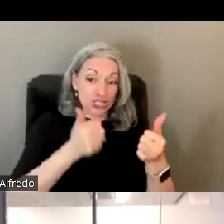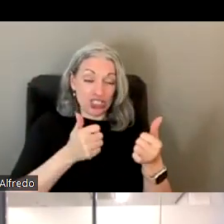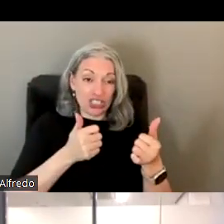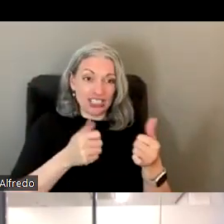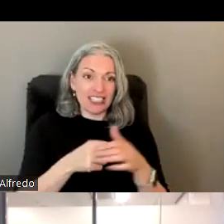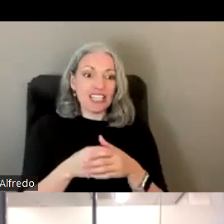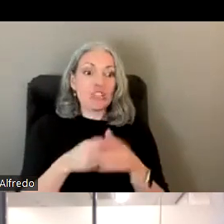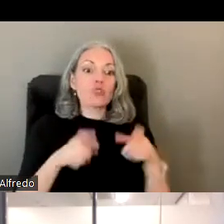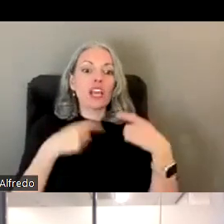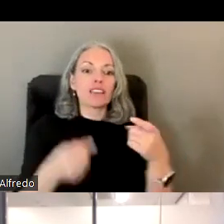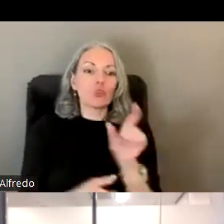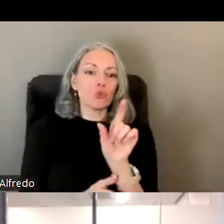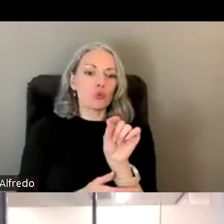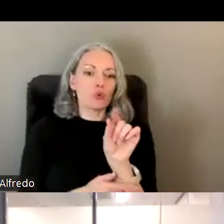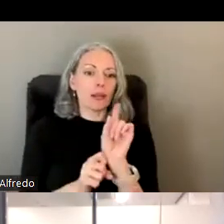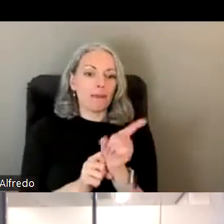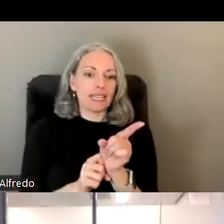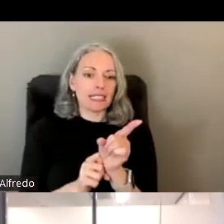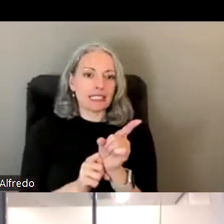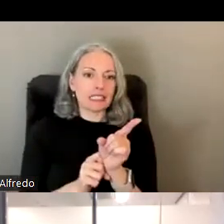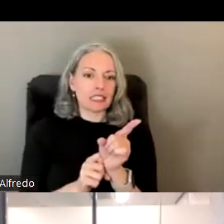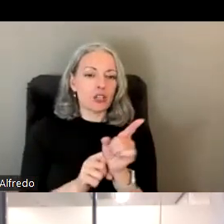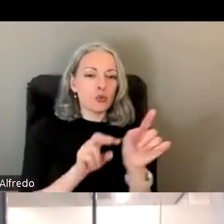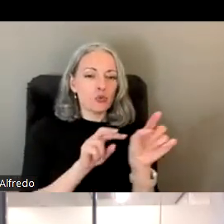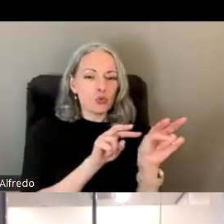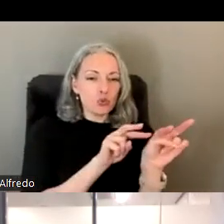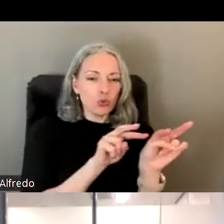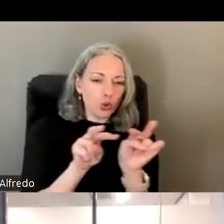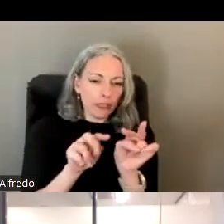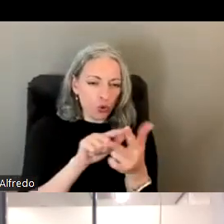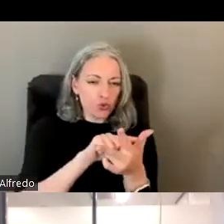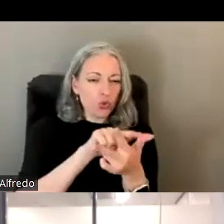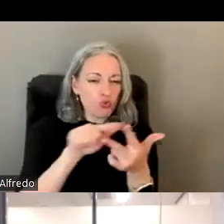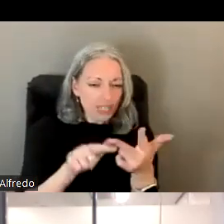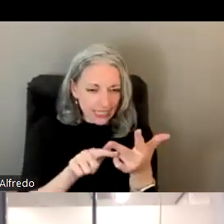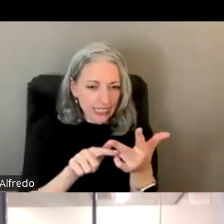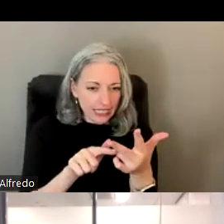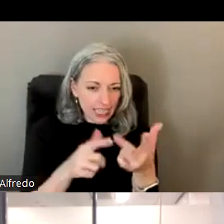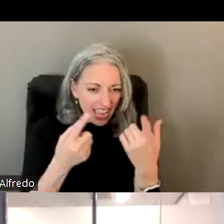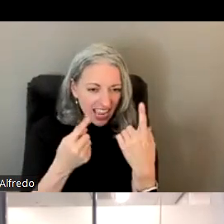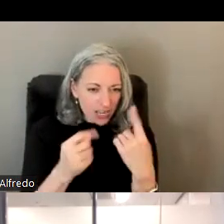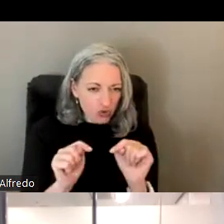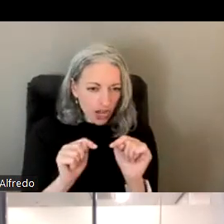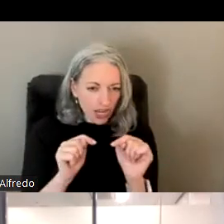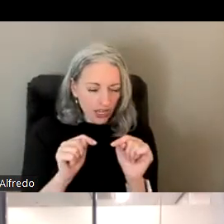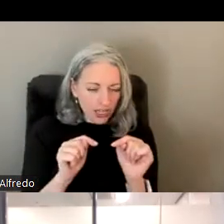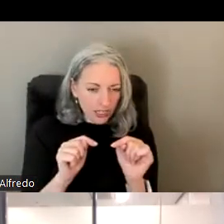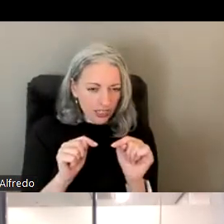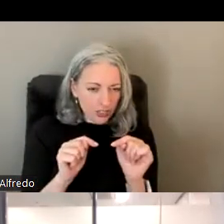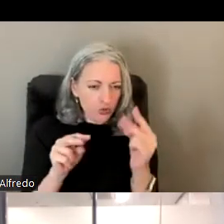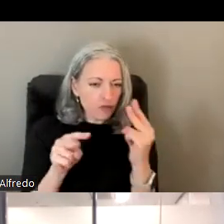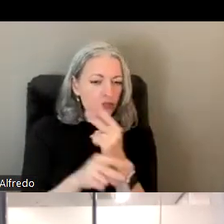20 minutes to maybe of those three begin to at least answer those first two questions for a couple of them to give